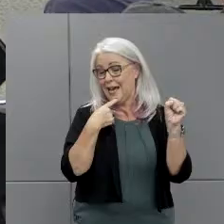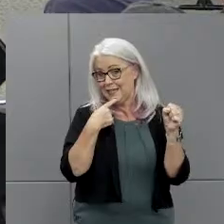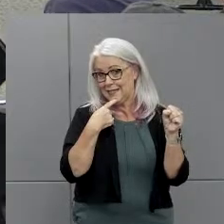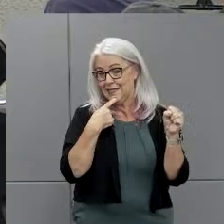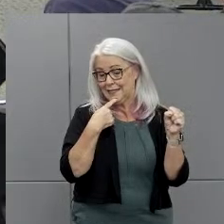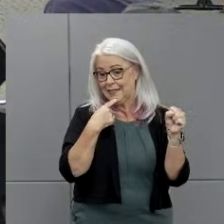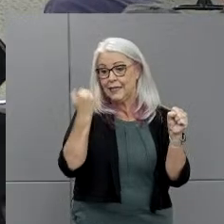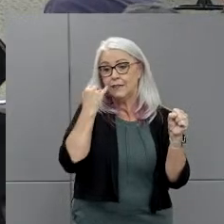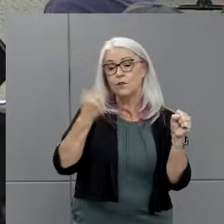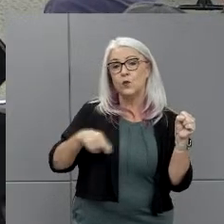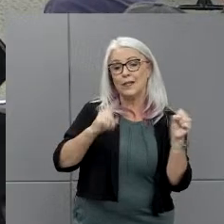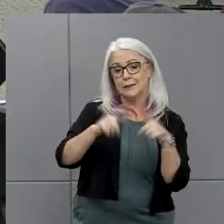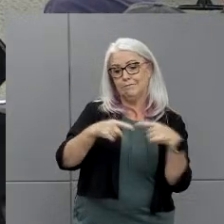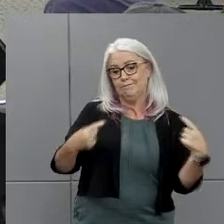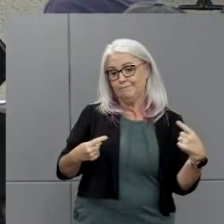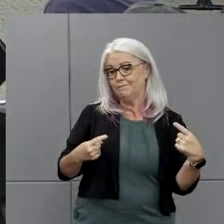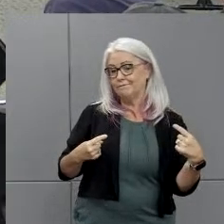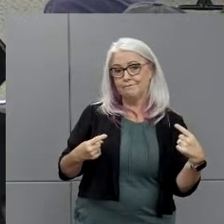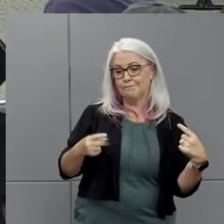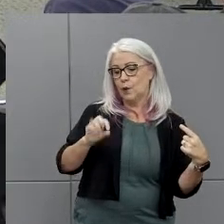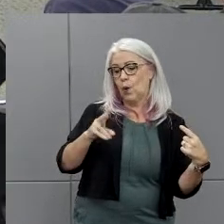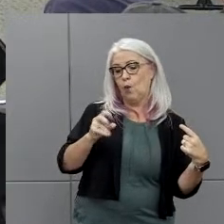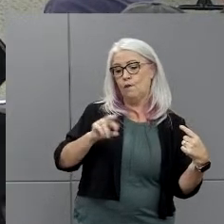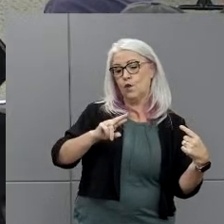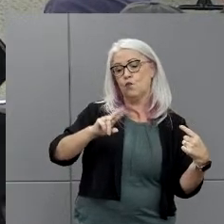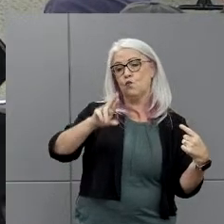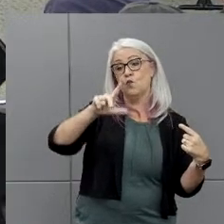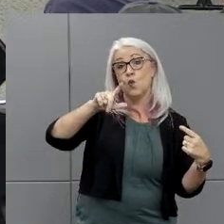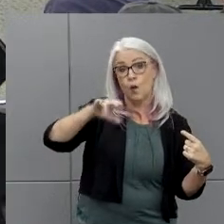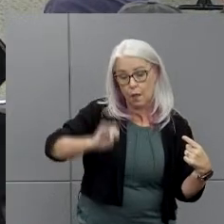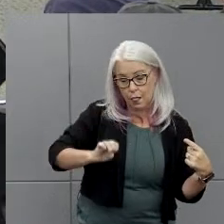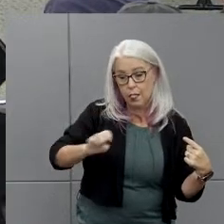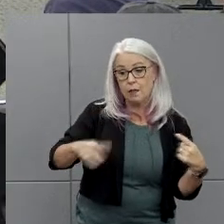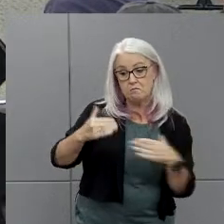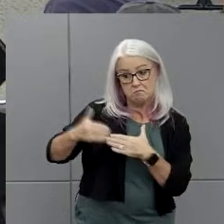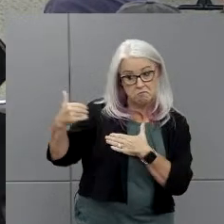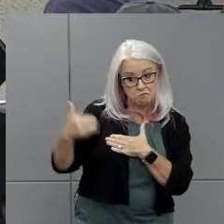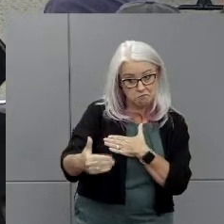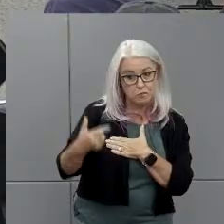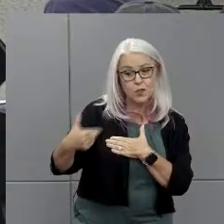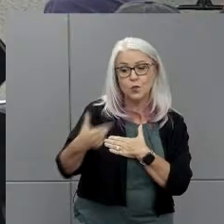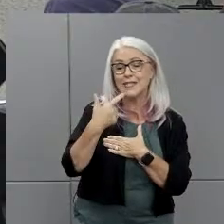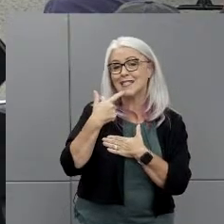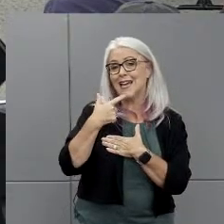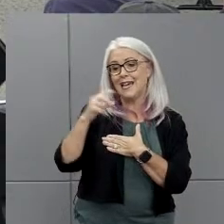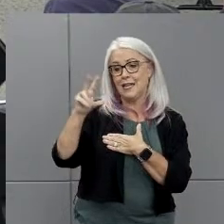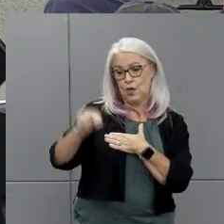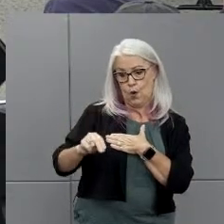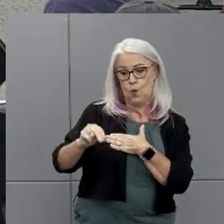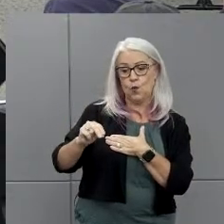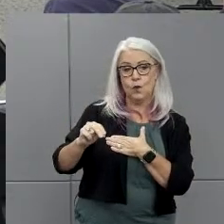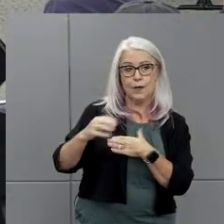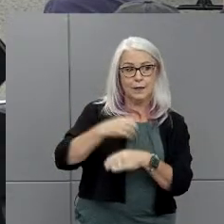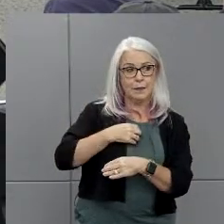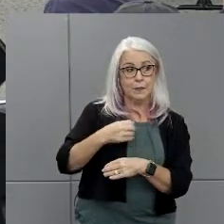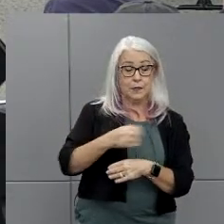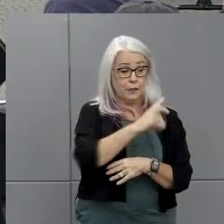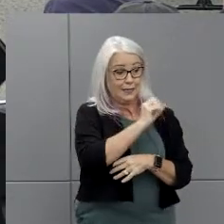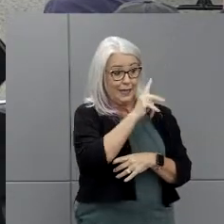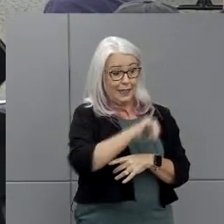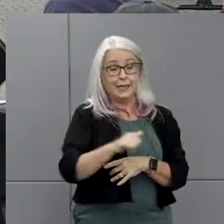they want to overrule his ruling, allow the motion to go forward, they would vote no. On the appeal. No. Trustee